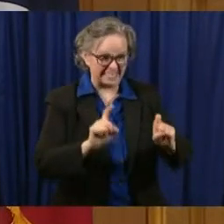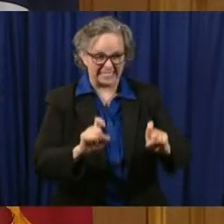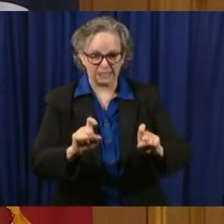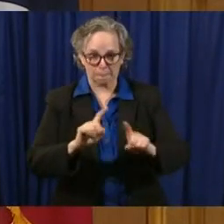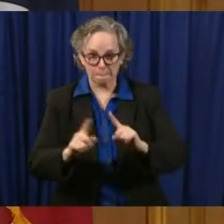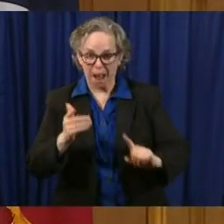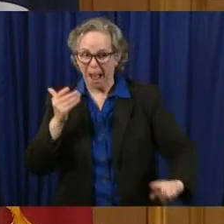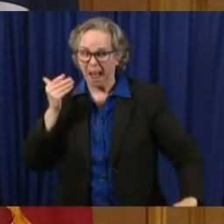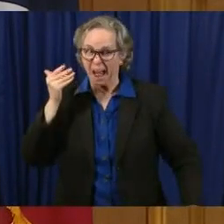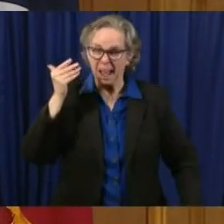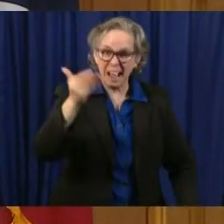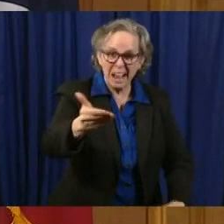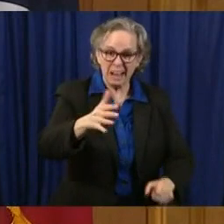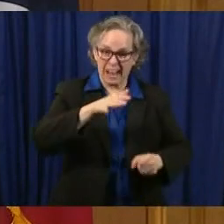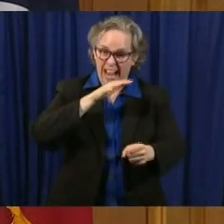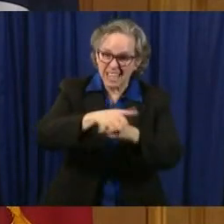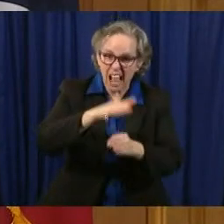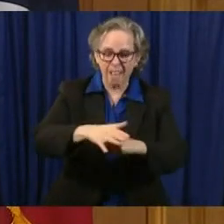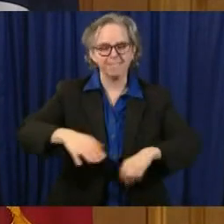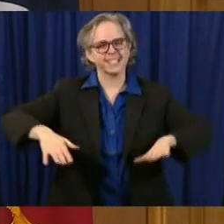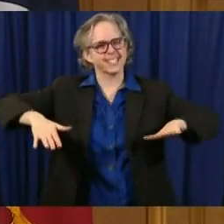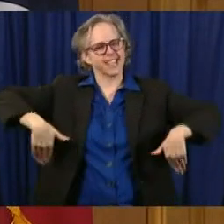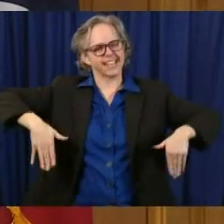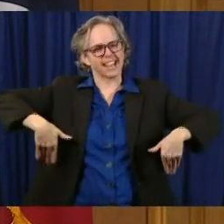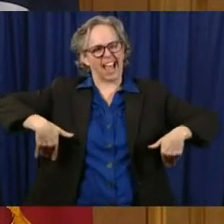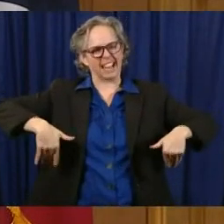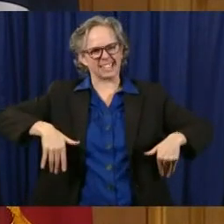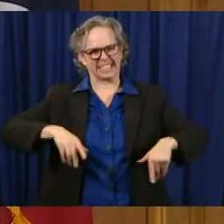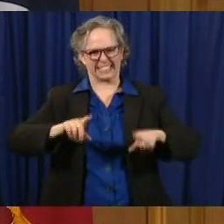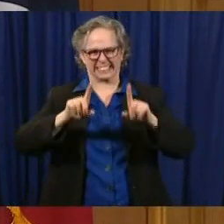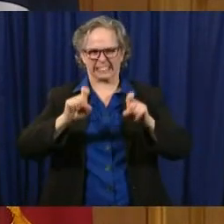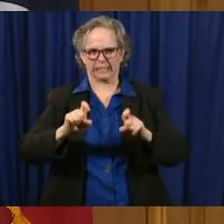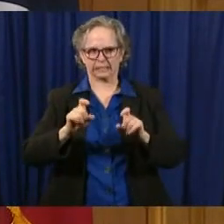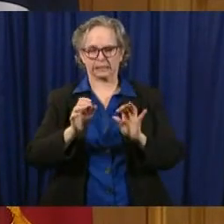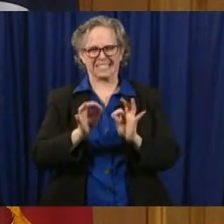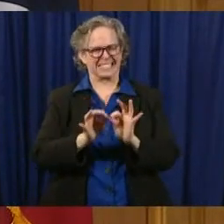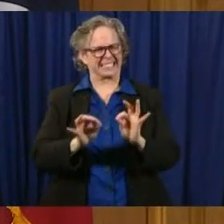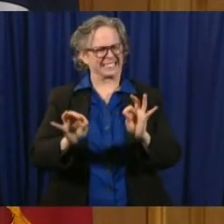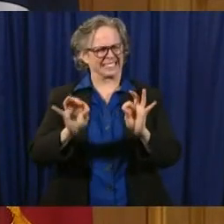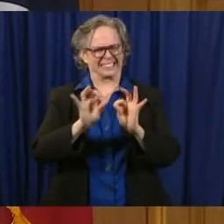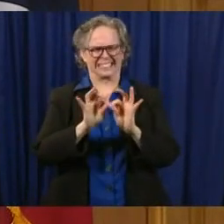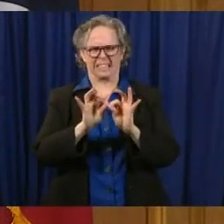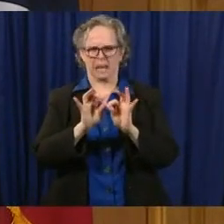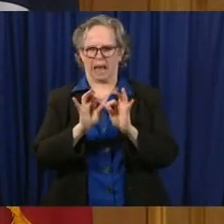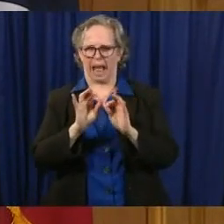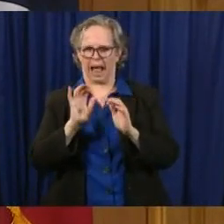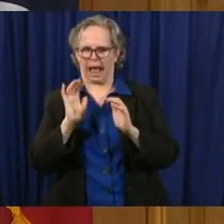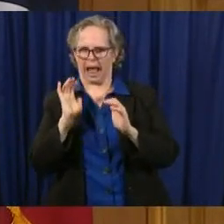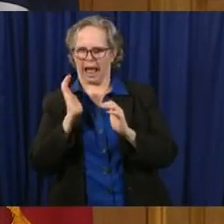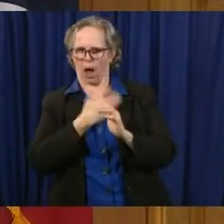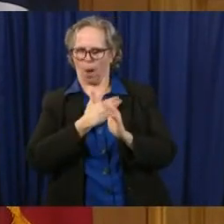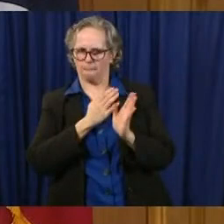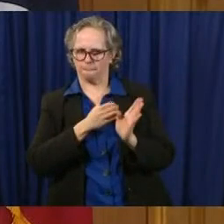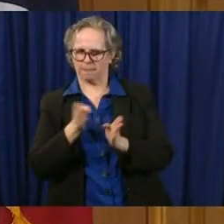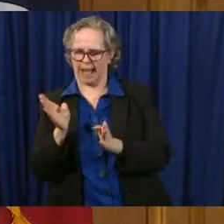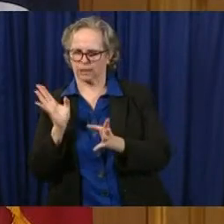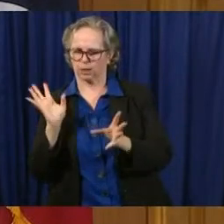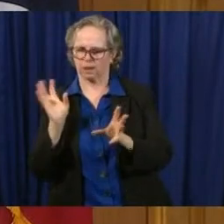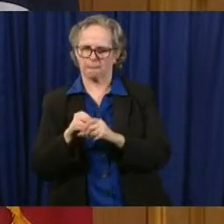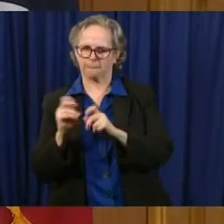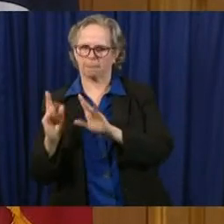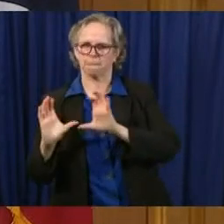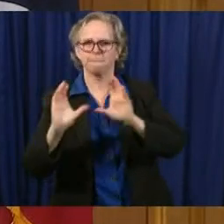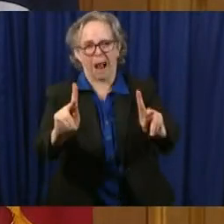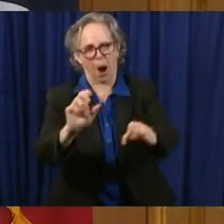Again, that is an essential component of getting back to work. And as I mentioned earlier on, you're seeing businesses that